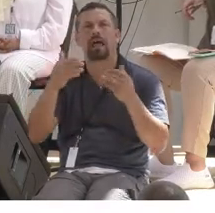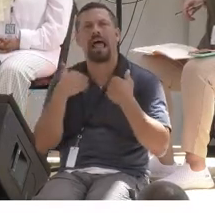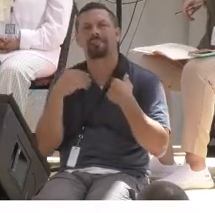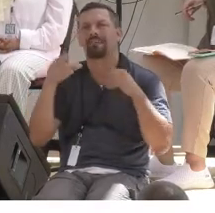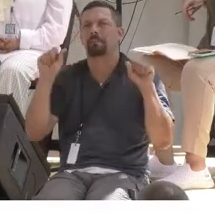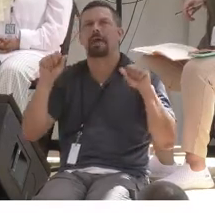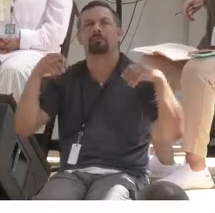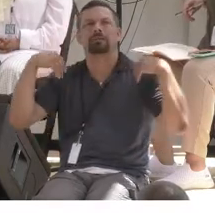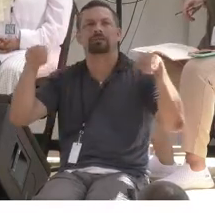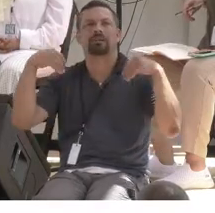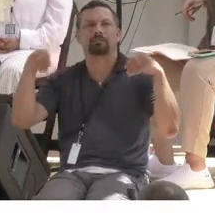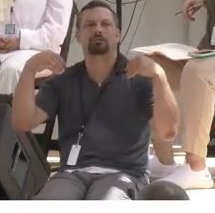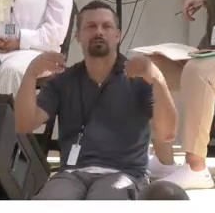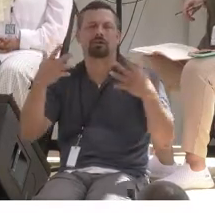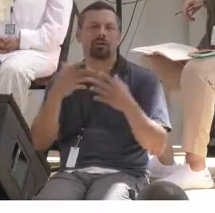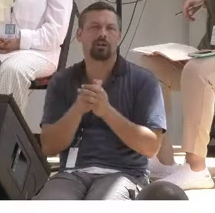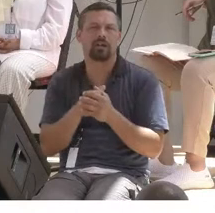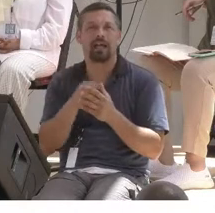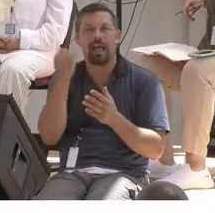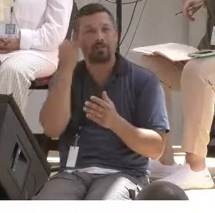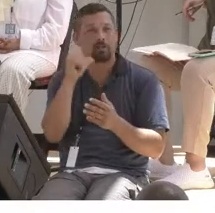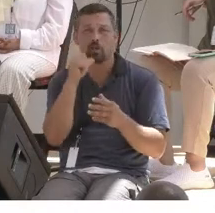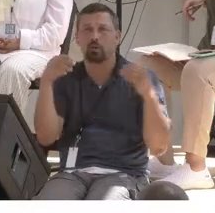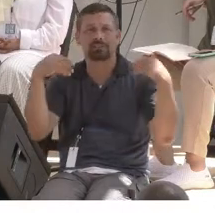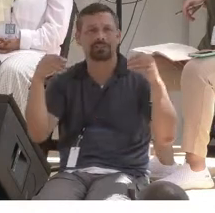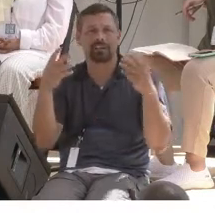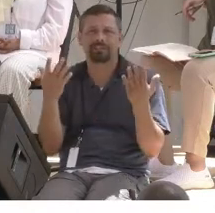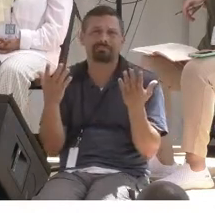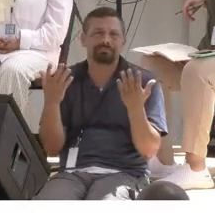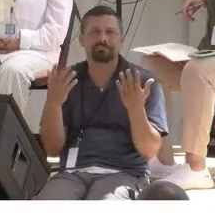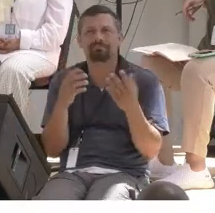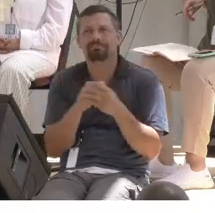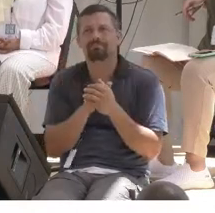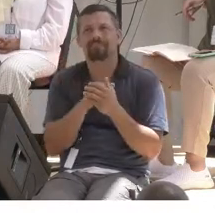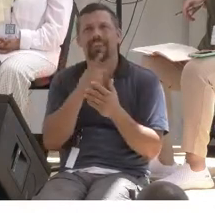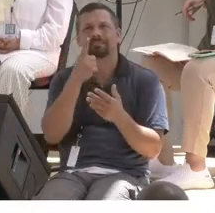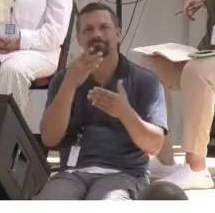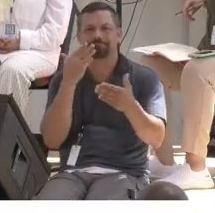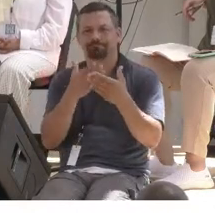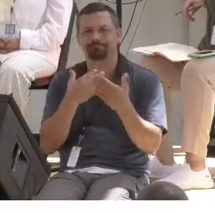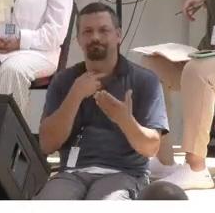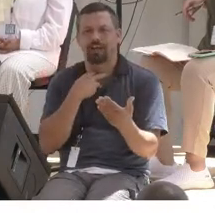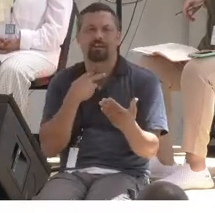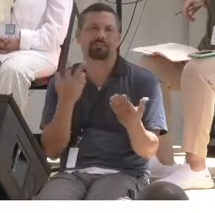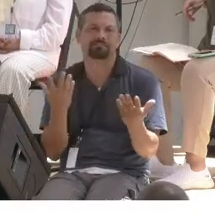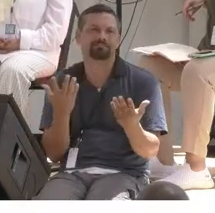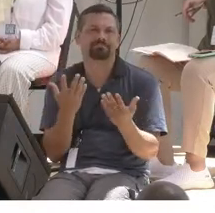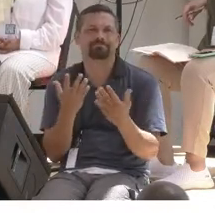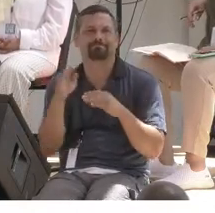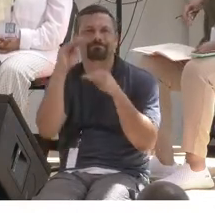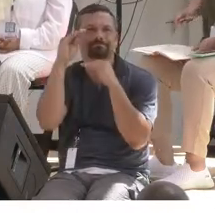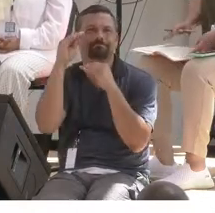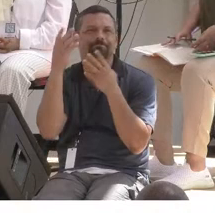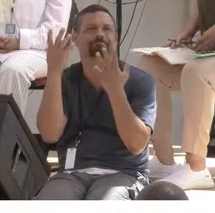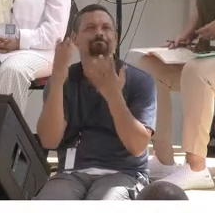aspect, because if it doesn't, I think you're just, you reach the end of the road at some point.